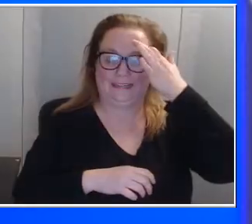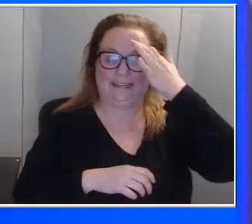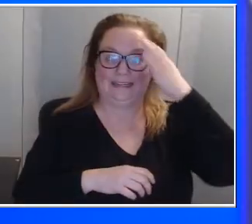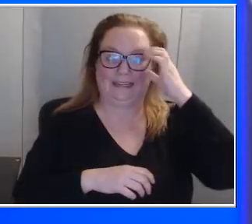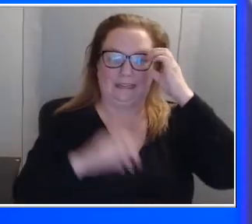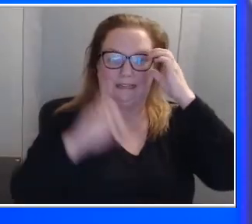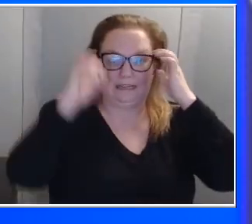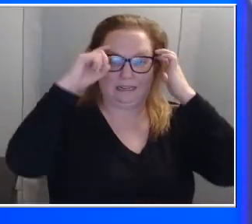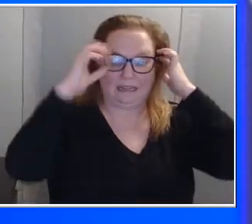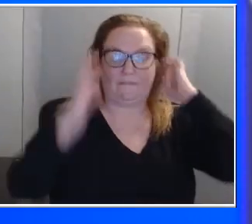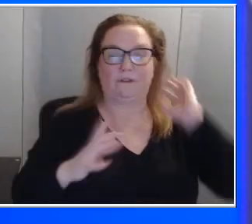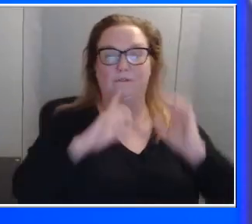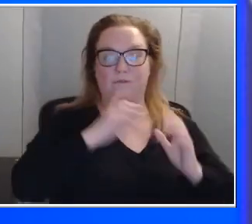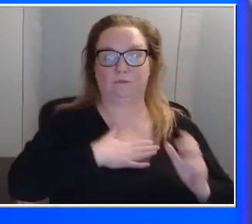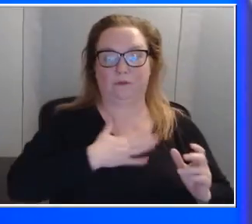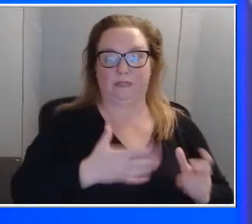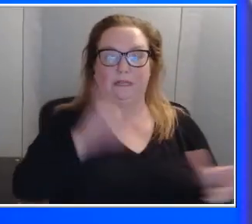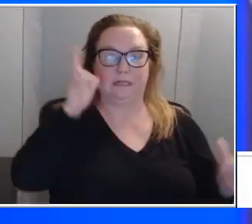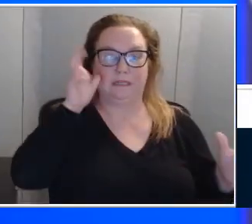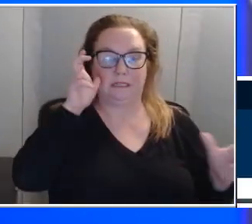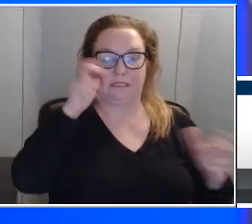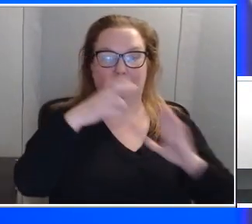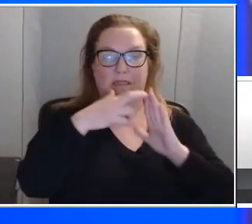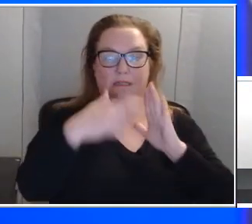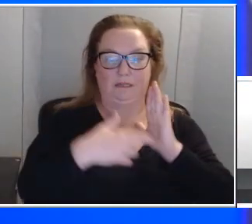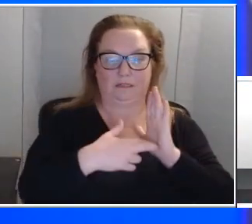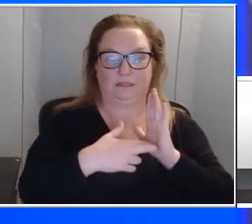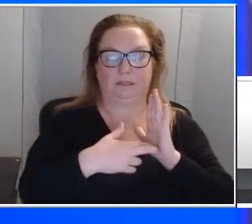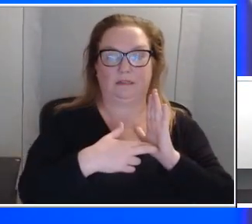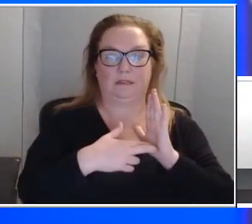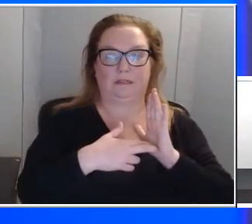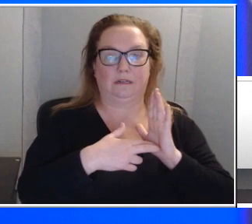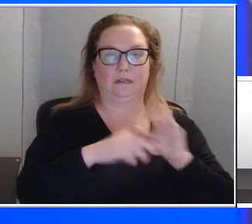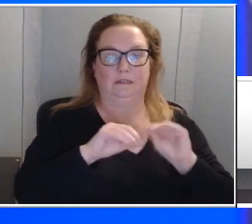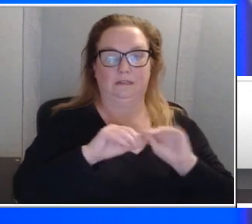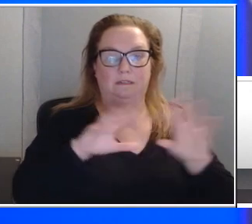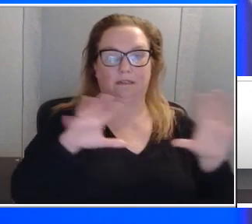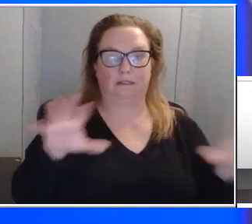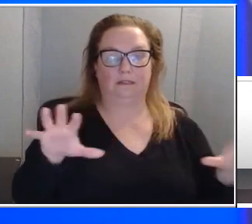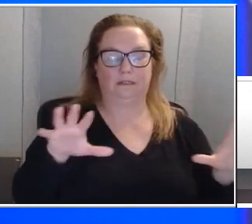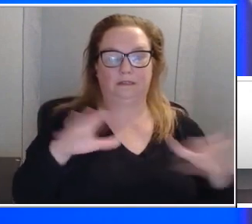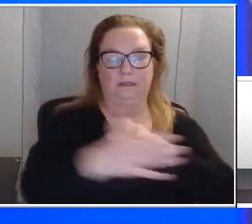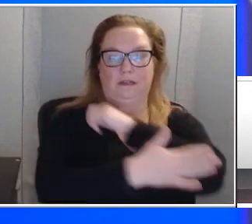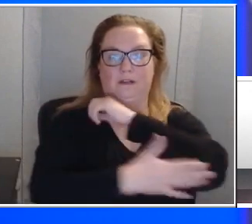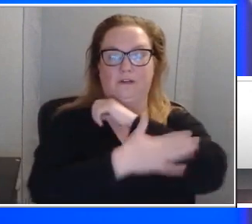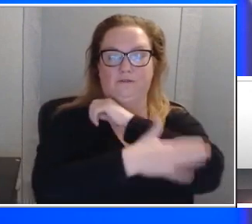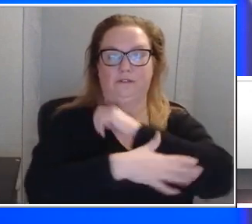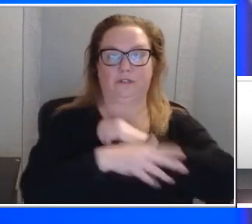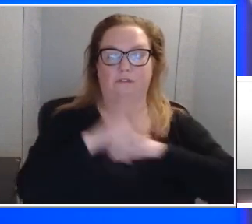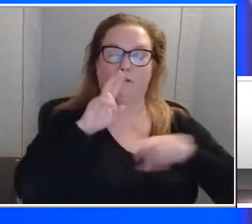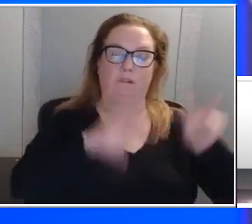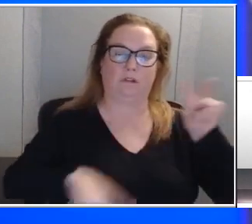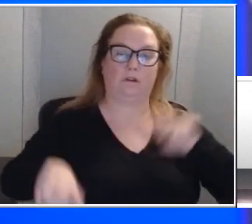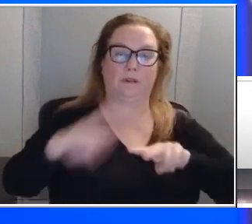governor who was very willing to listen to guidance. She also spanned across the country to look at best practices, and even